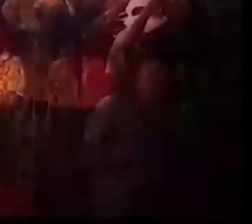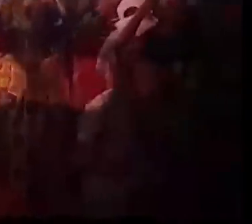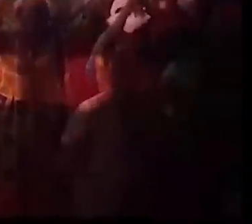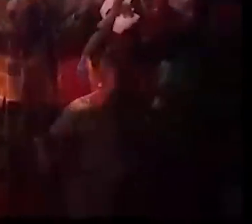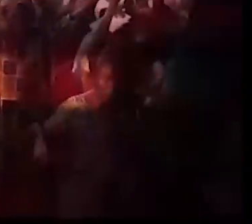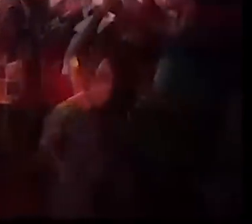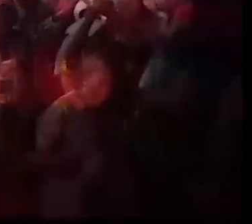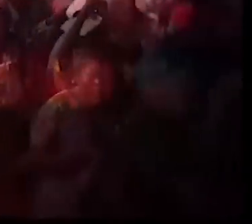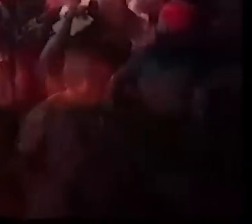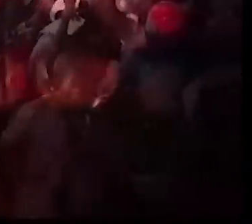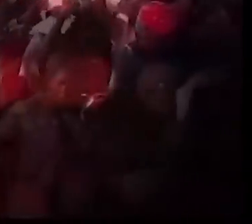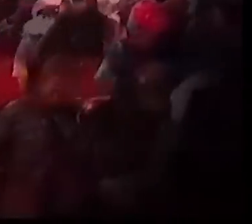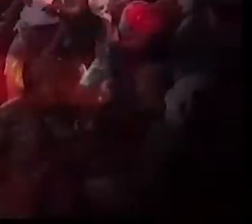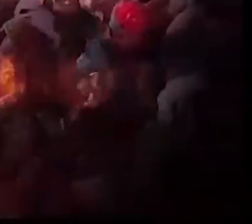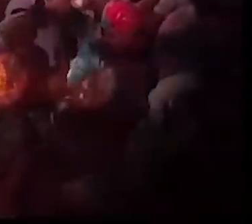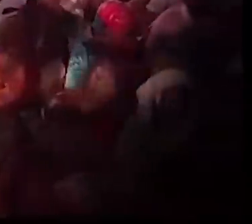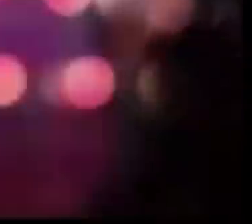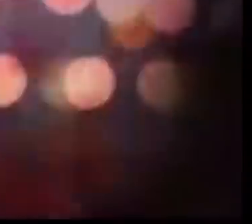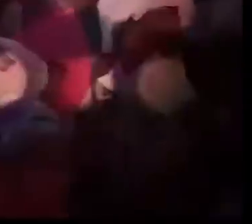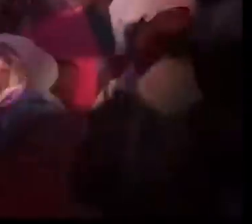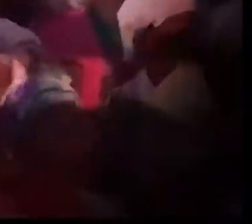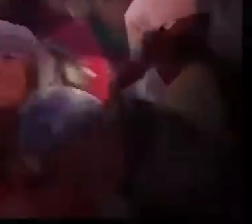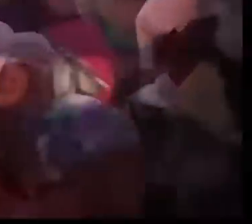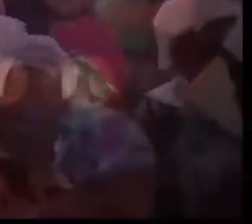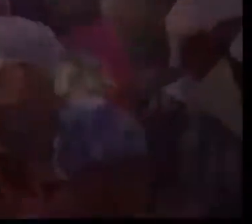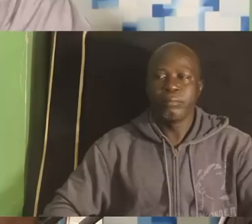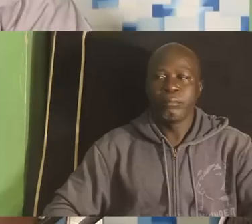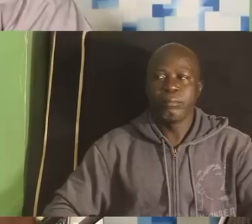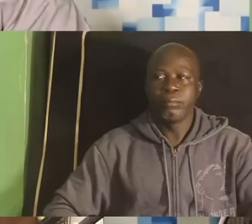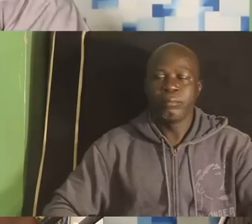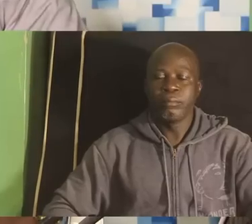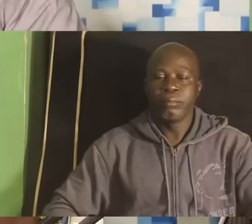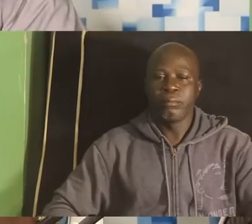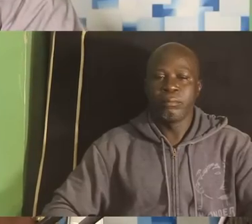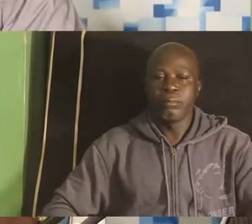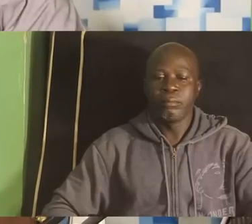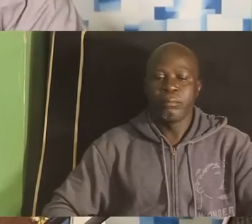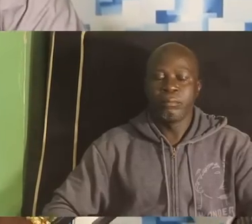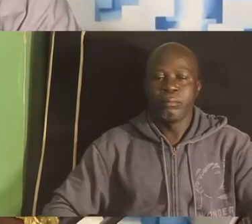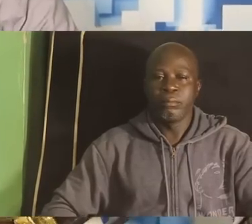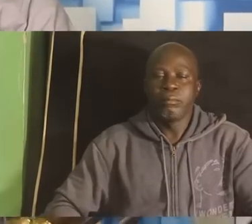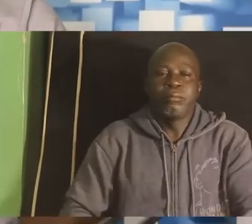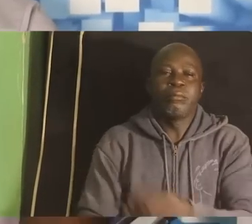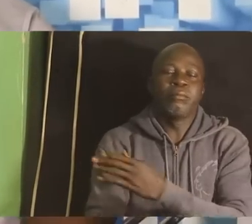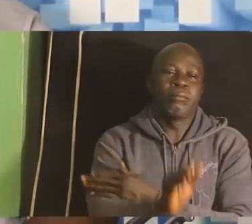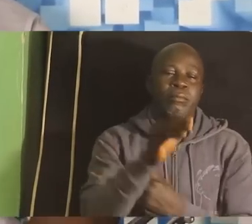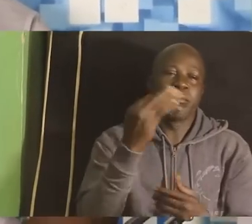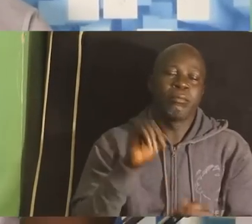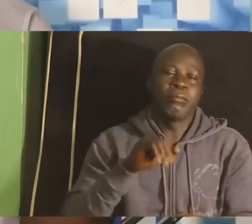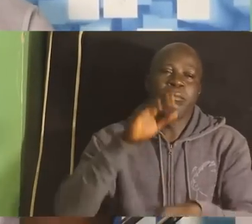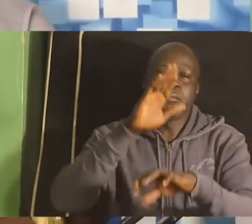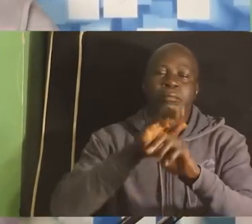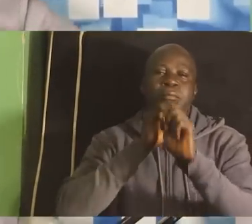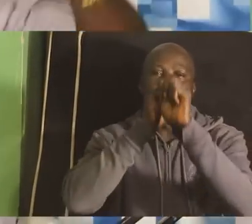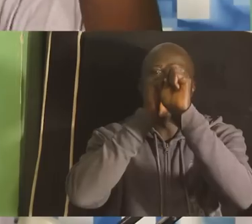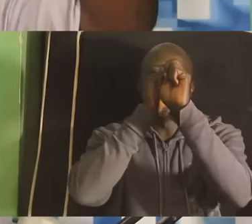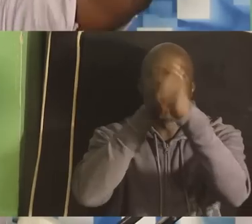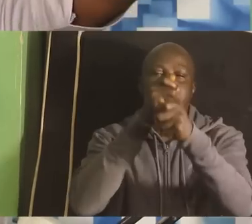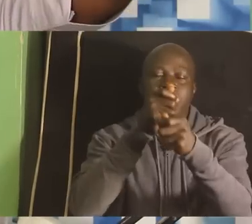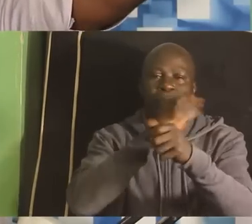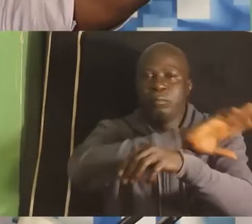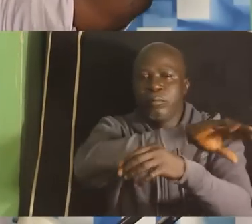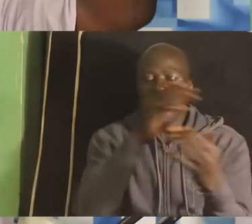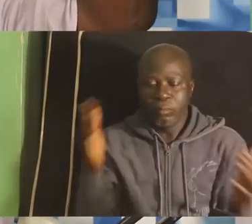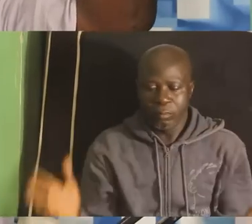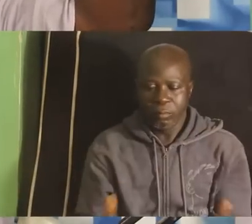owuro ma gba dura re ami loru ko jesu Olorun pe ati majemu God of covenant and calling